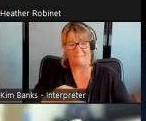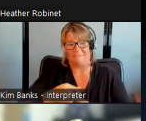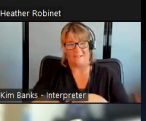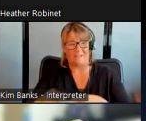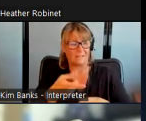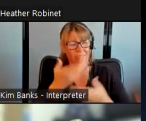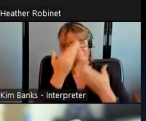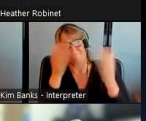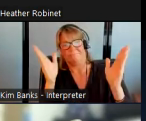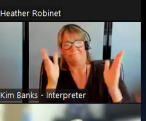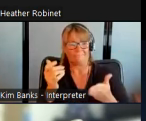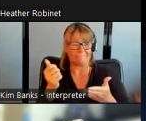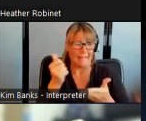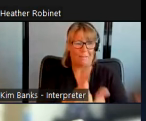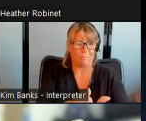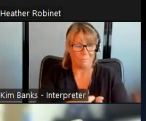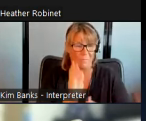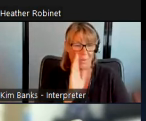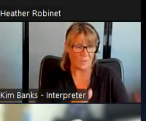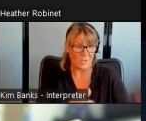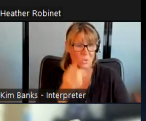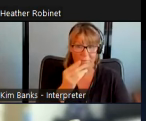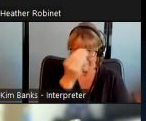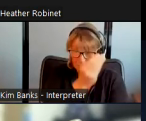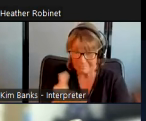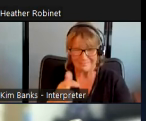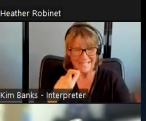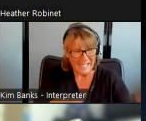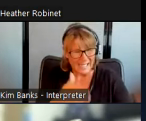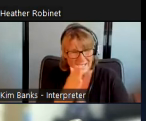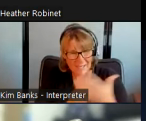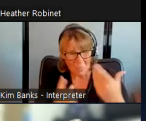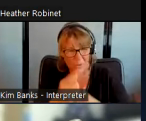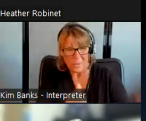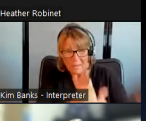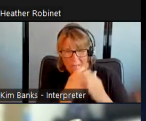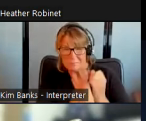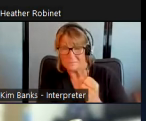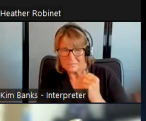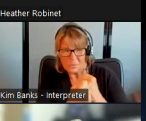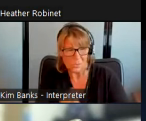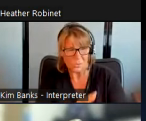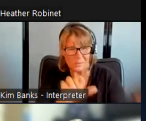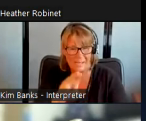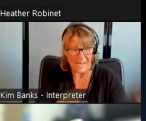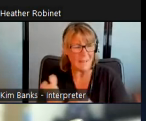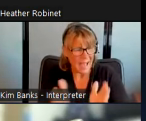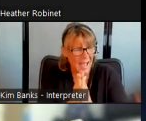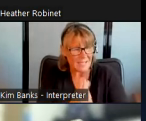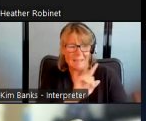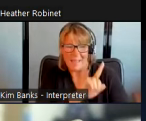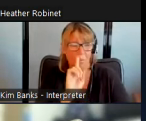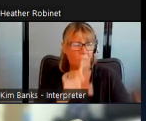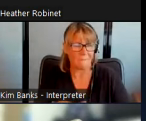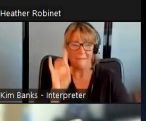someone that will support you. Don't be afraid to ask. Make sure you ask questions if you're